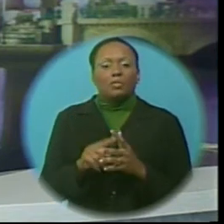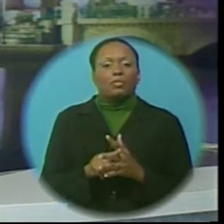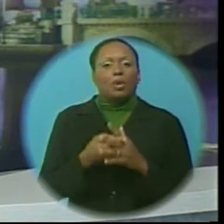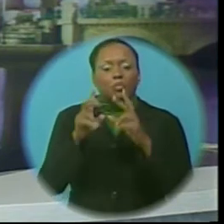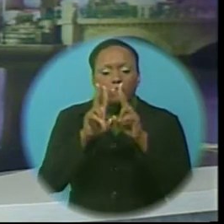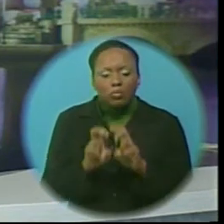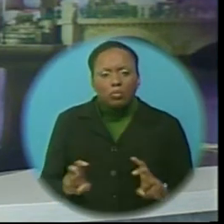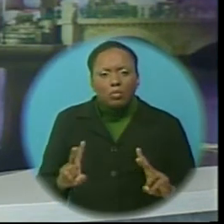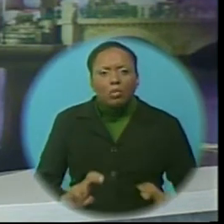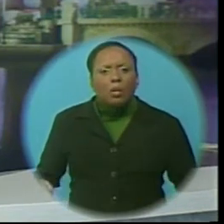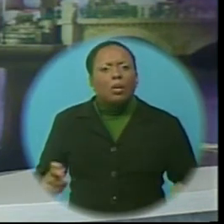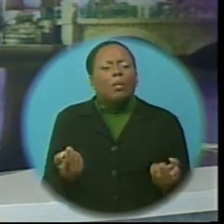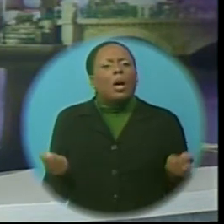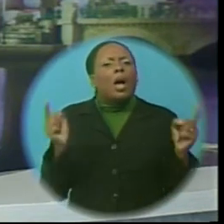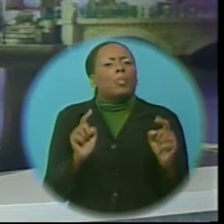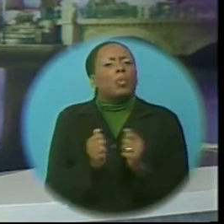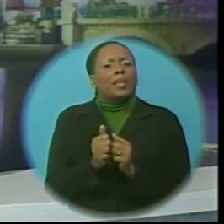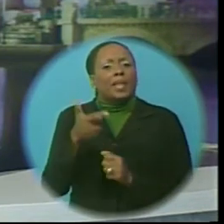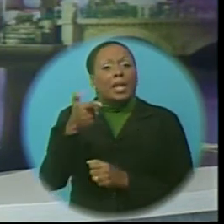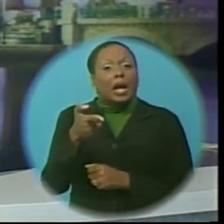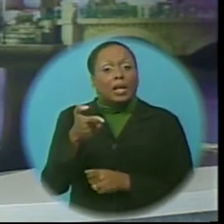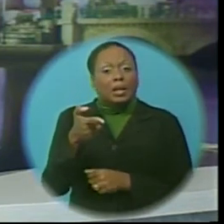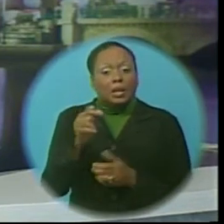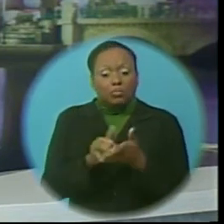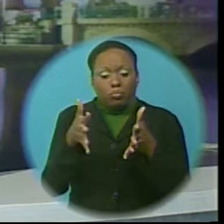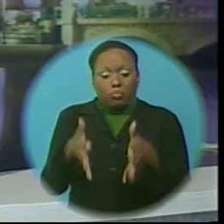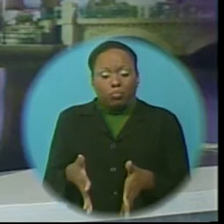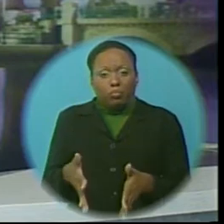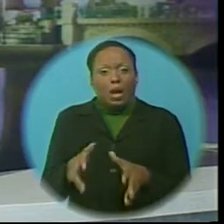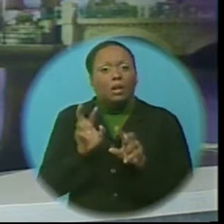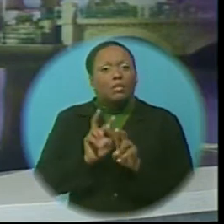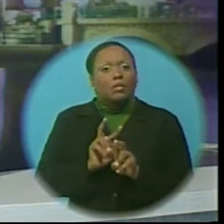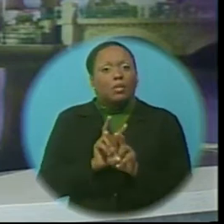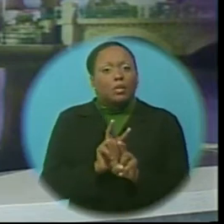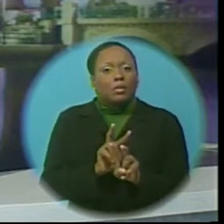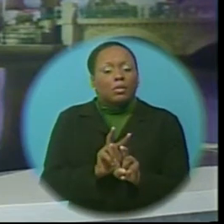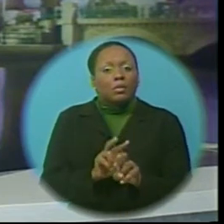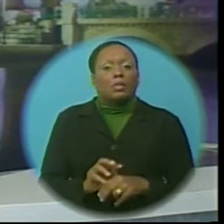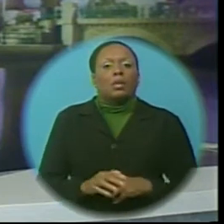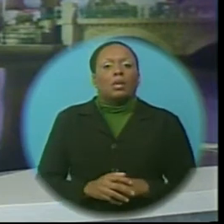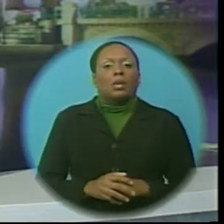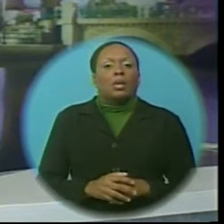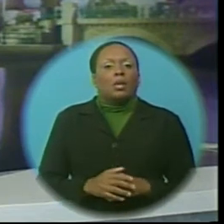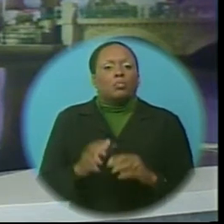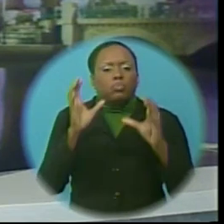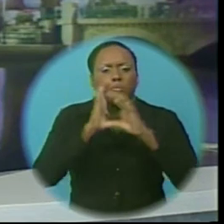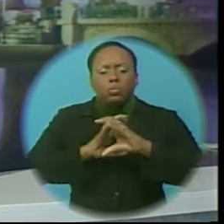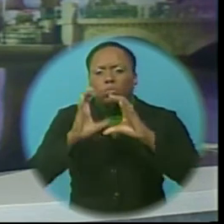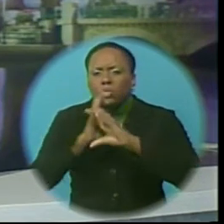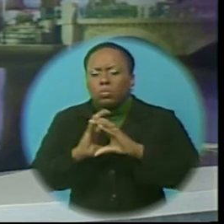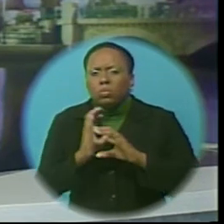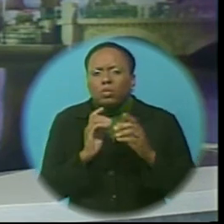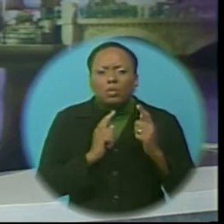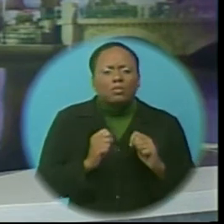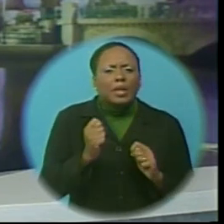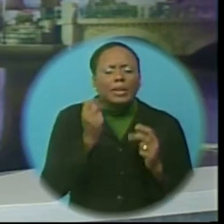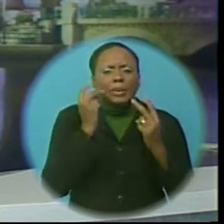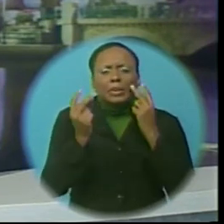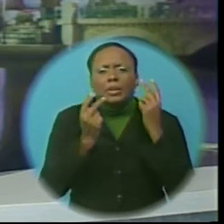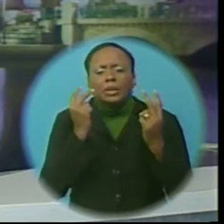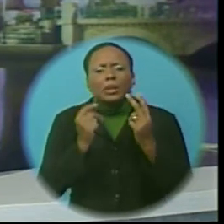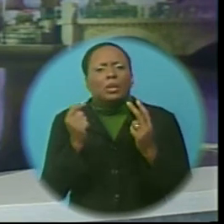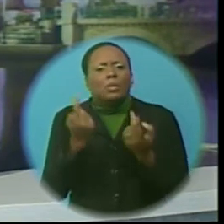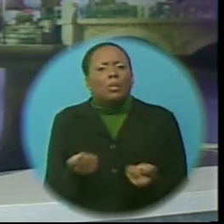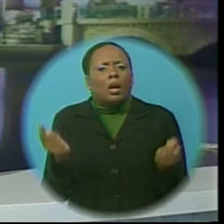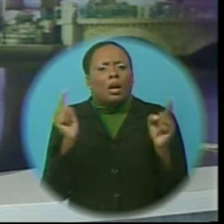the incident involving a gun at a funeral. Both the police and the Barbados Defense Force are looking into what occurred as